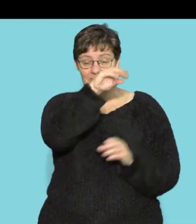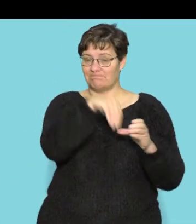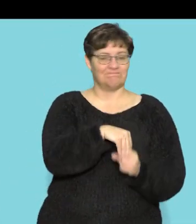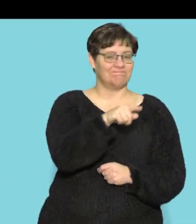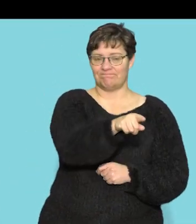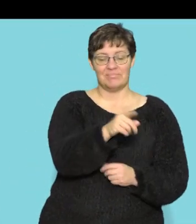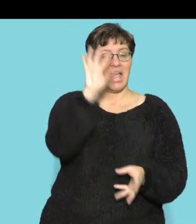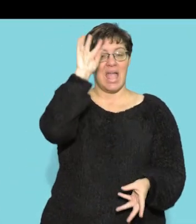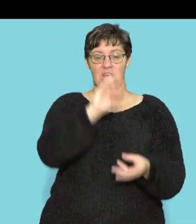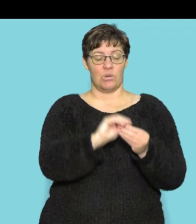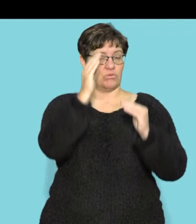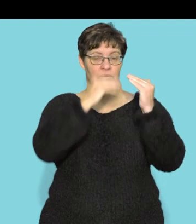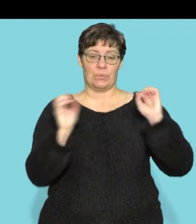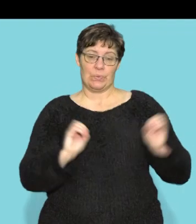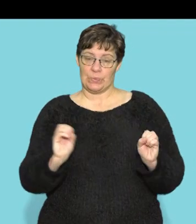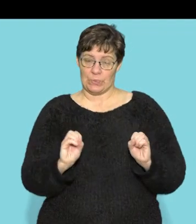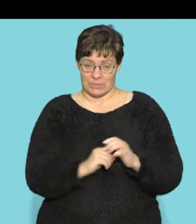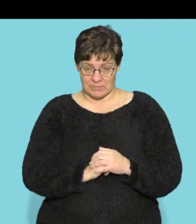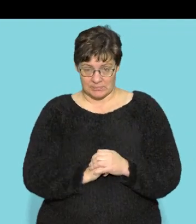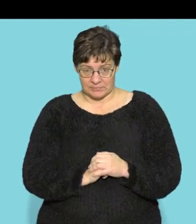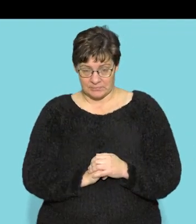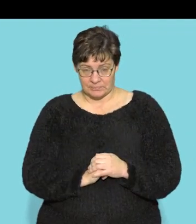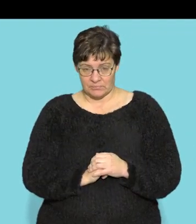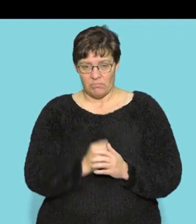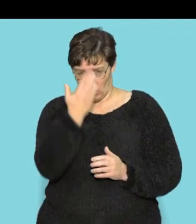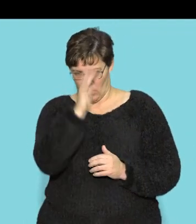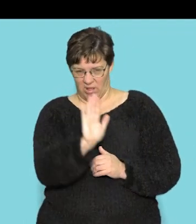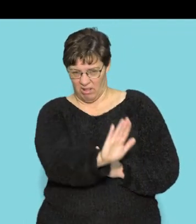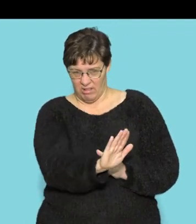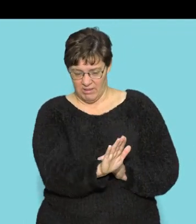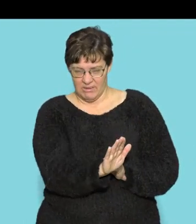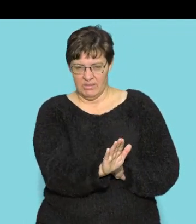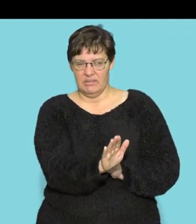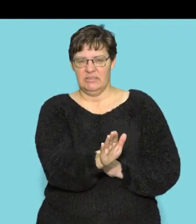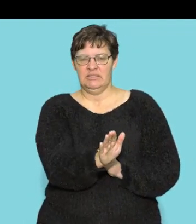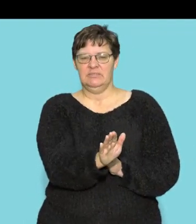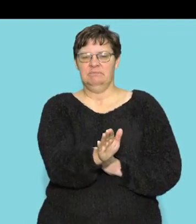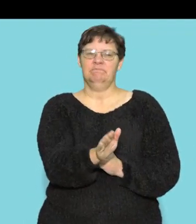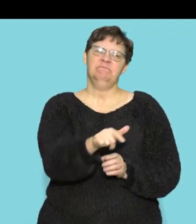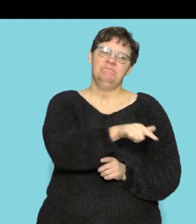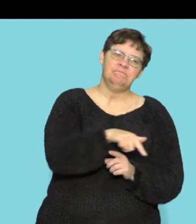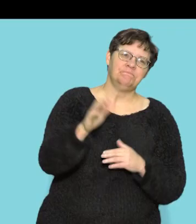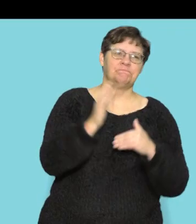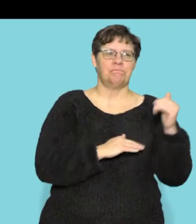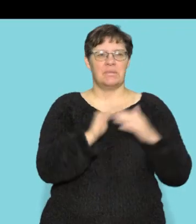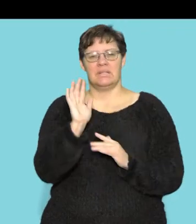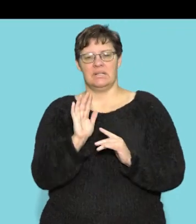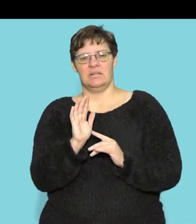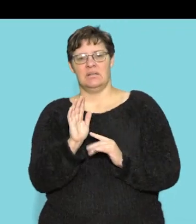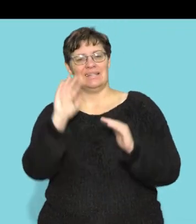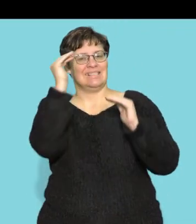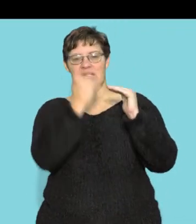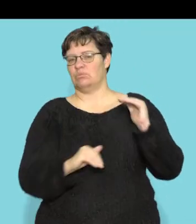not have accumulated depreciation, right? We know that for a fact that land and buildings do